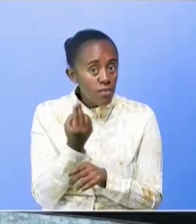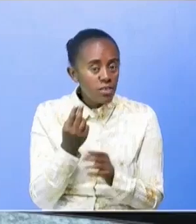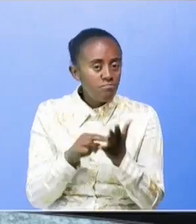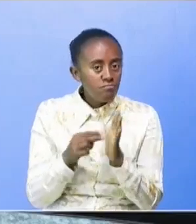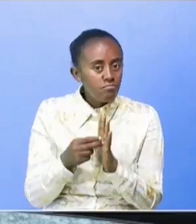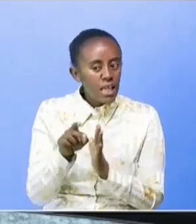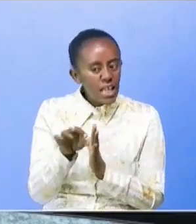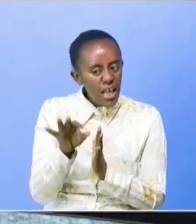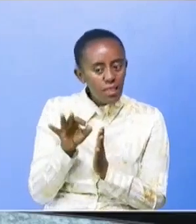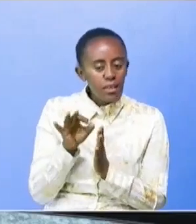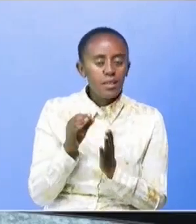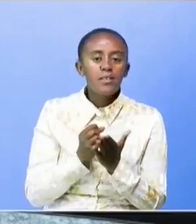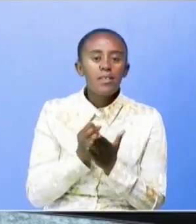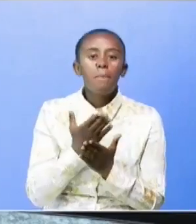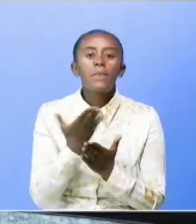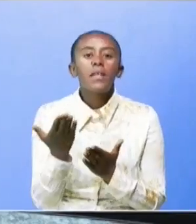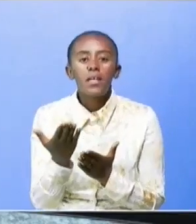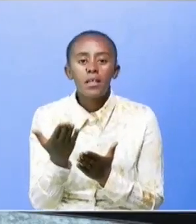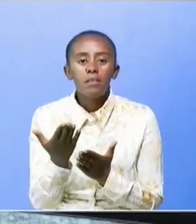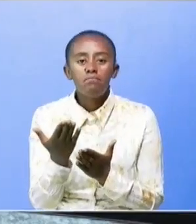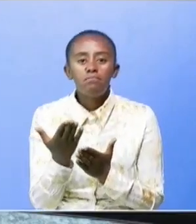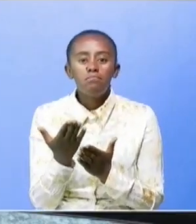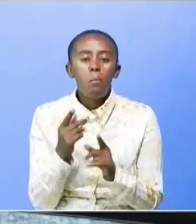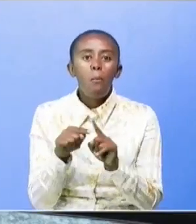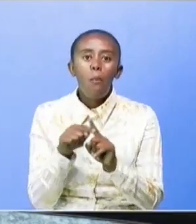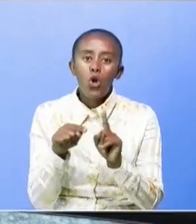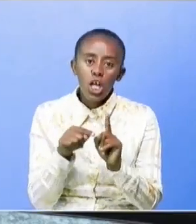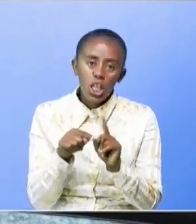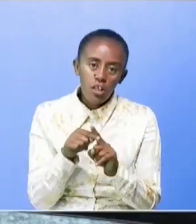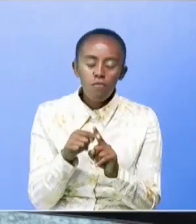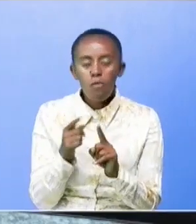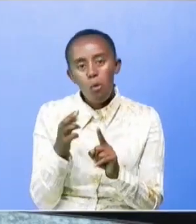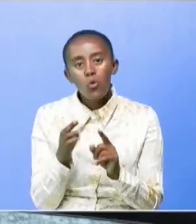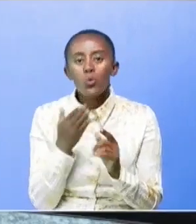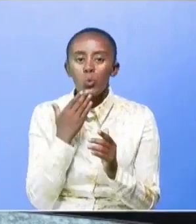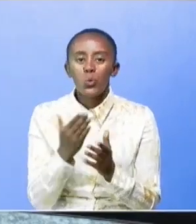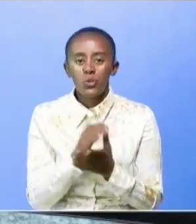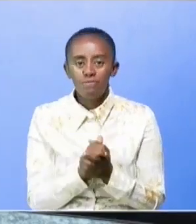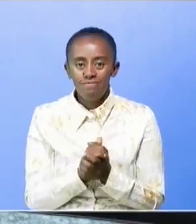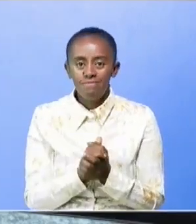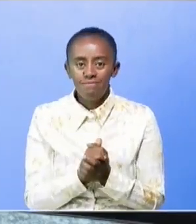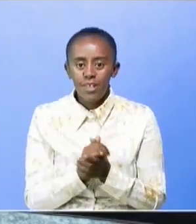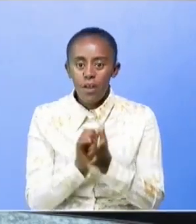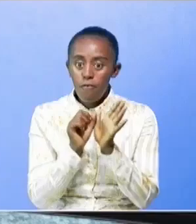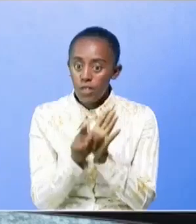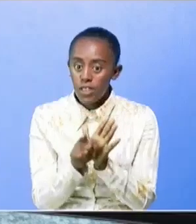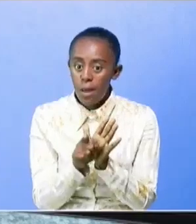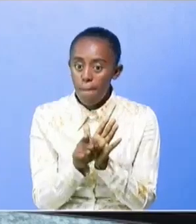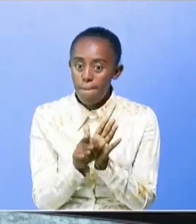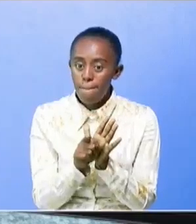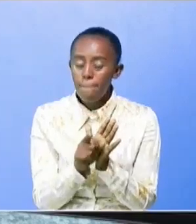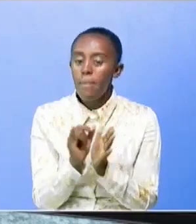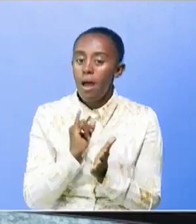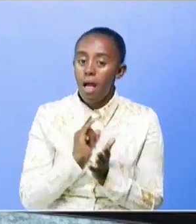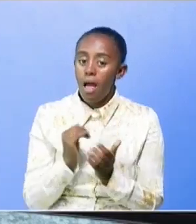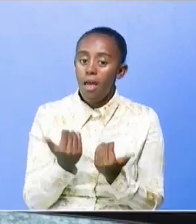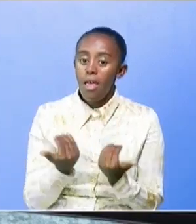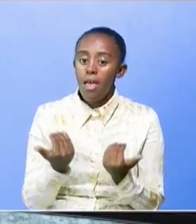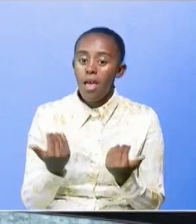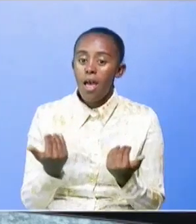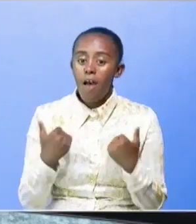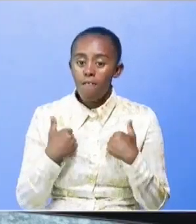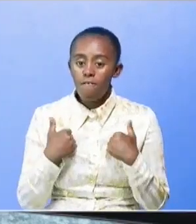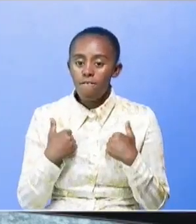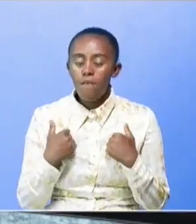getting something or gaining something positive or something good. For example, I have